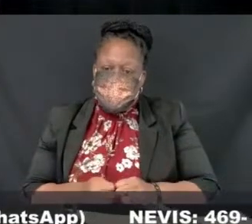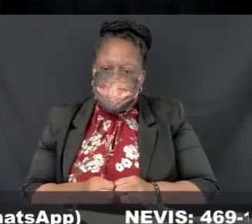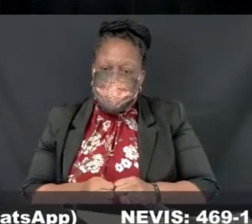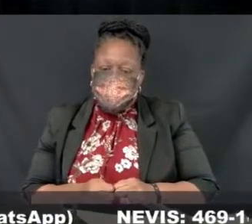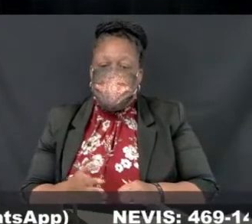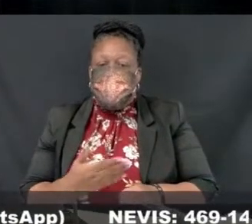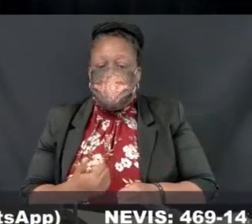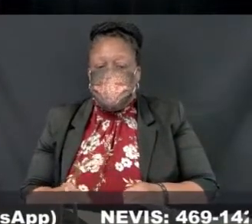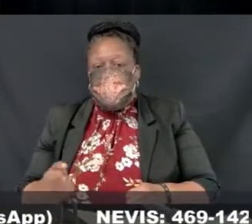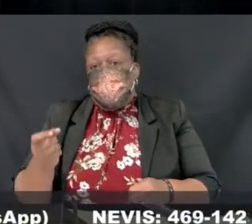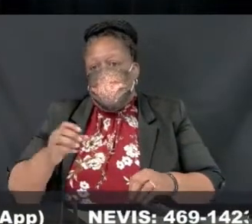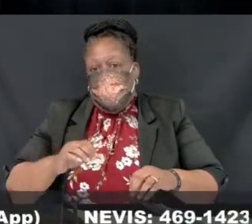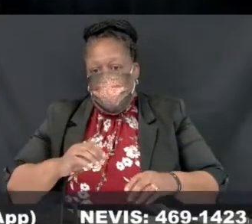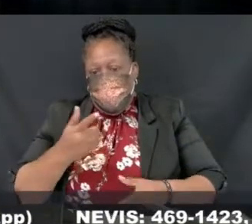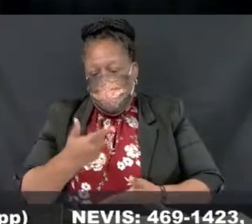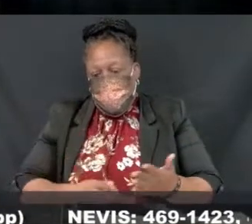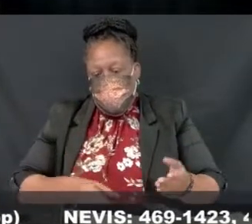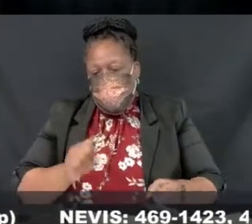and additionally,